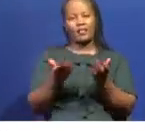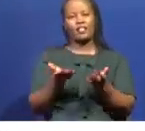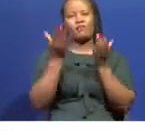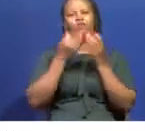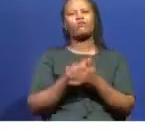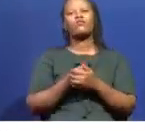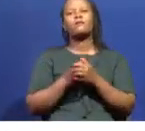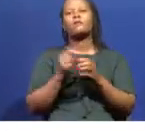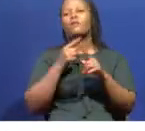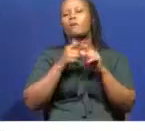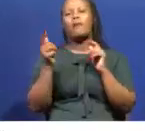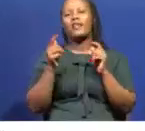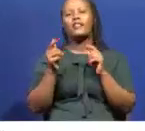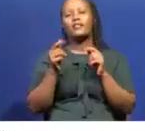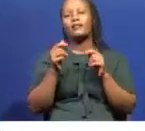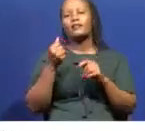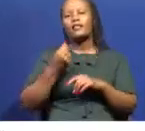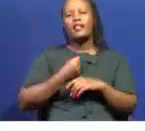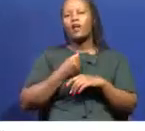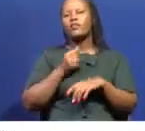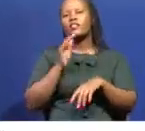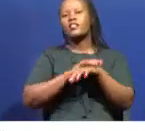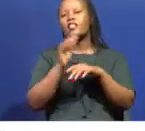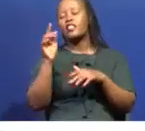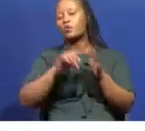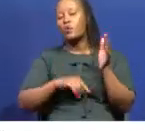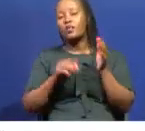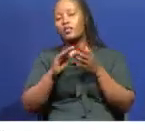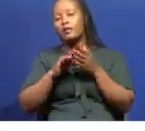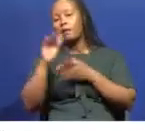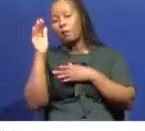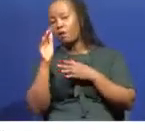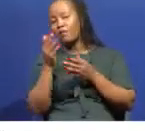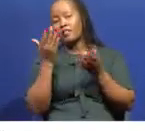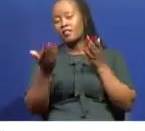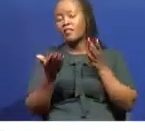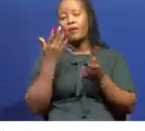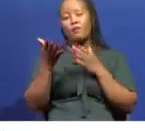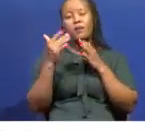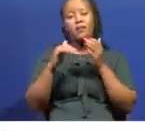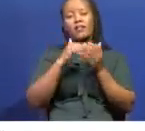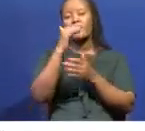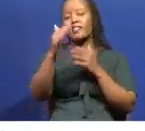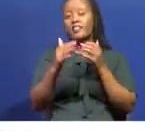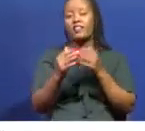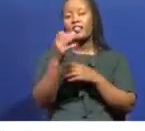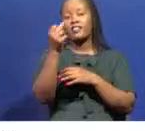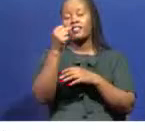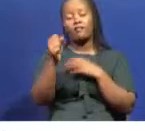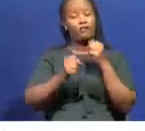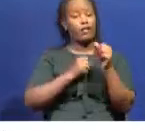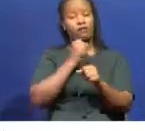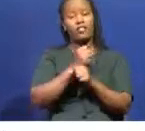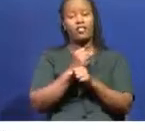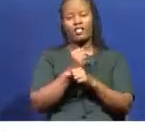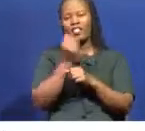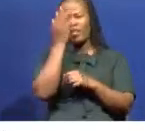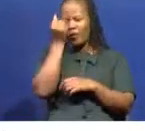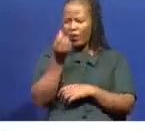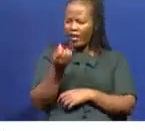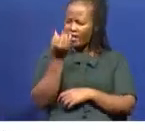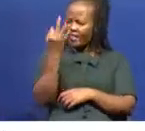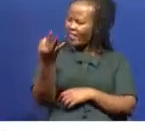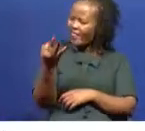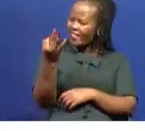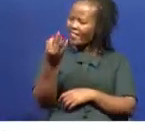else will get maybe the girls get play golf, more of them, maybe in the next 5 years, because 3 is such, you know, a small number,